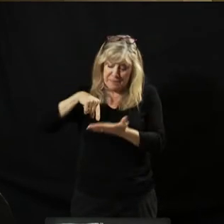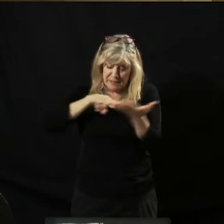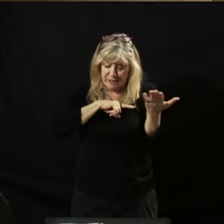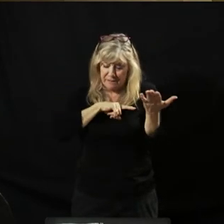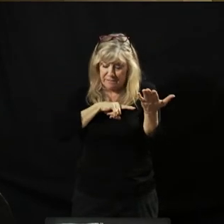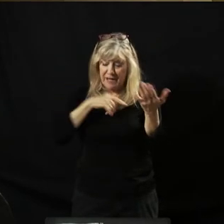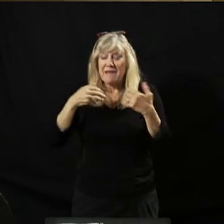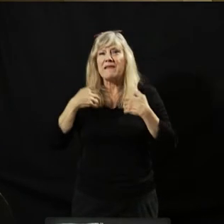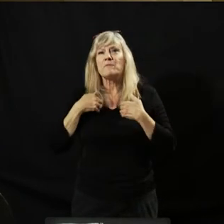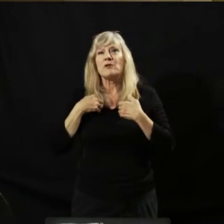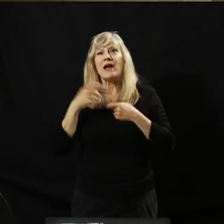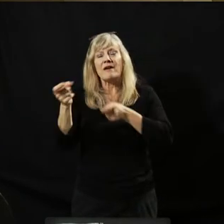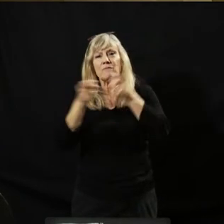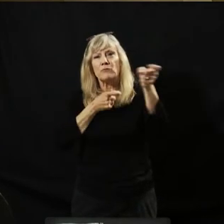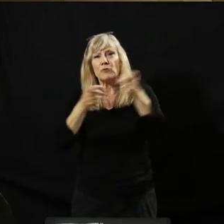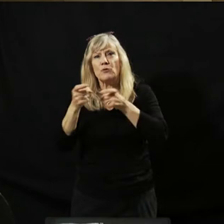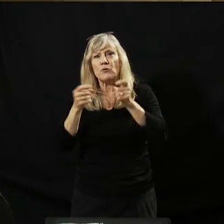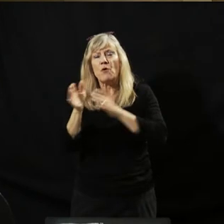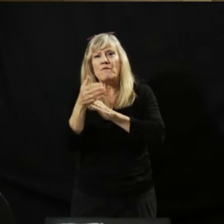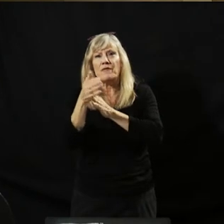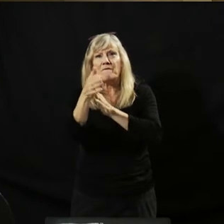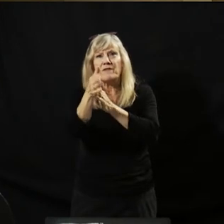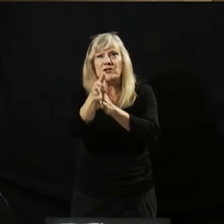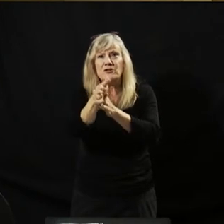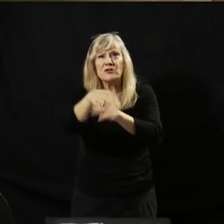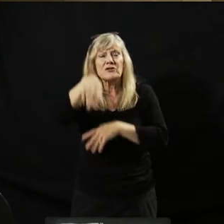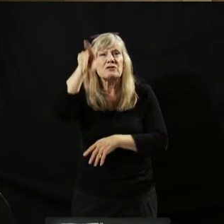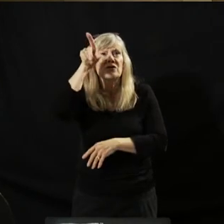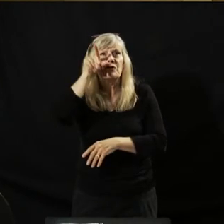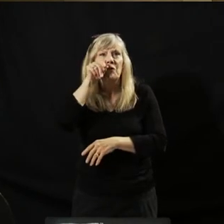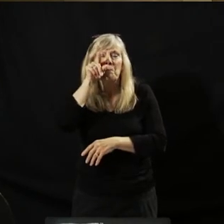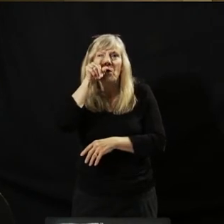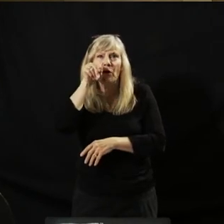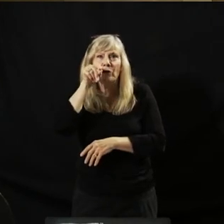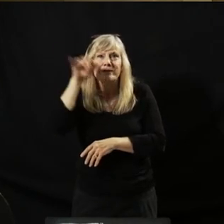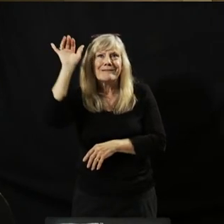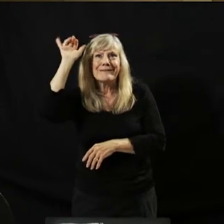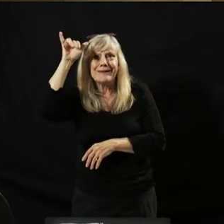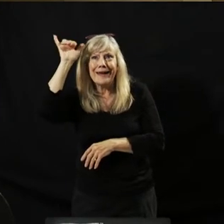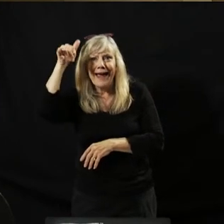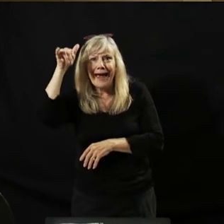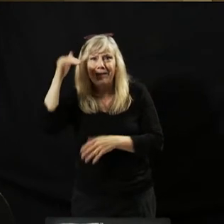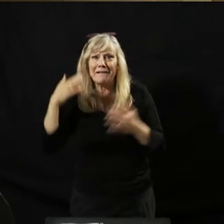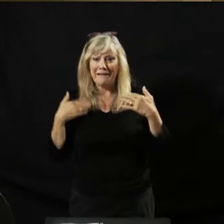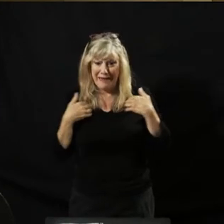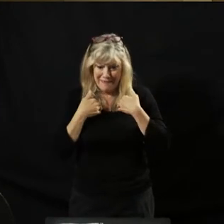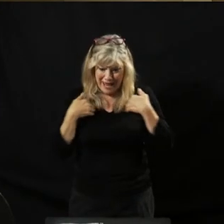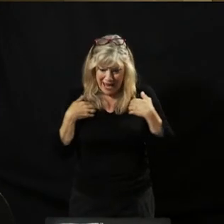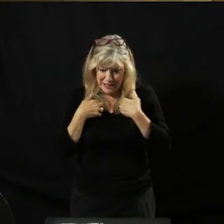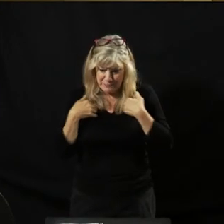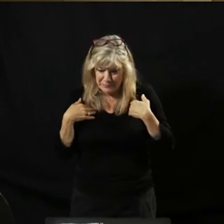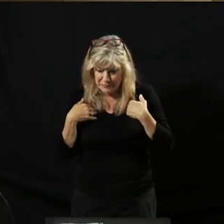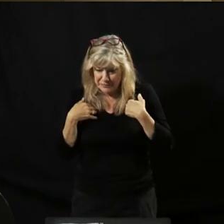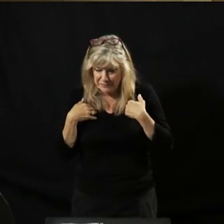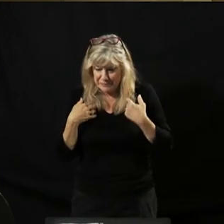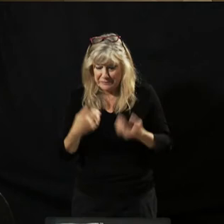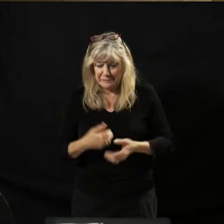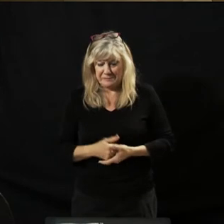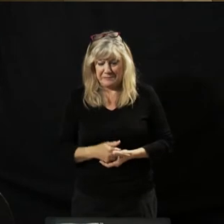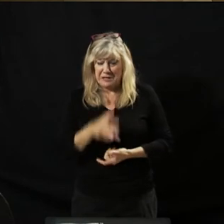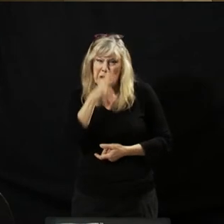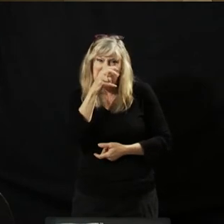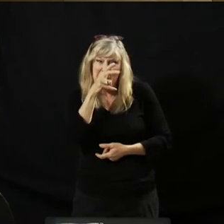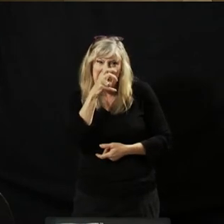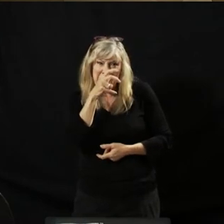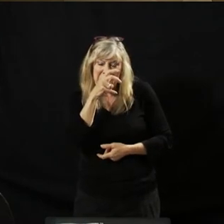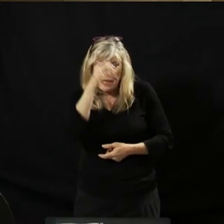dominion over the fish of the sea, the birds of the air, and the cattle, and over all the wild animals, and all